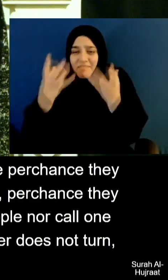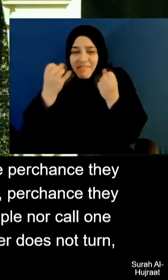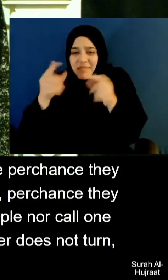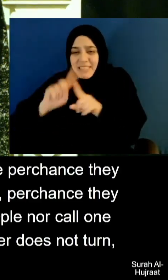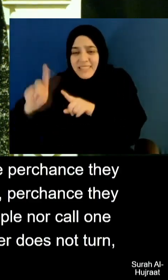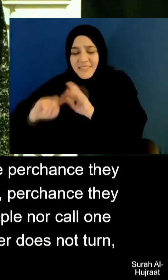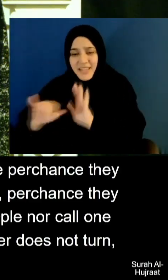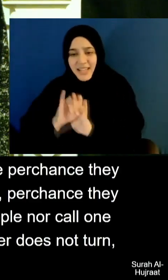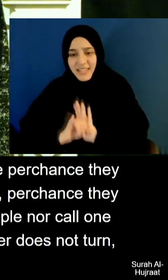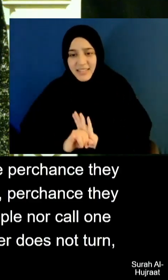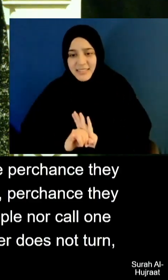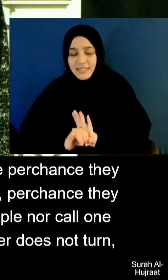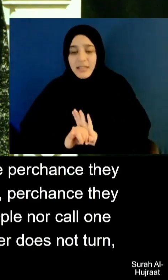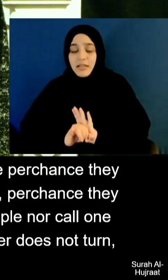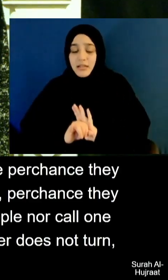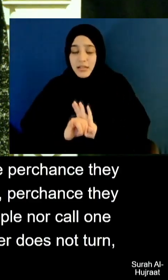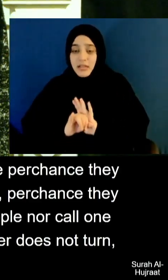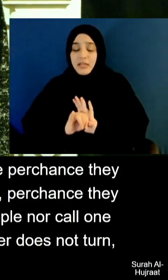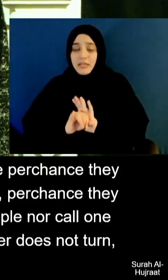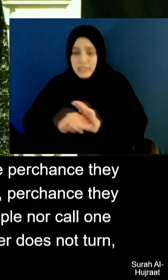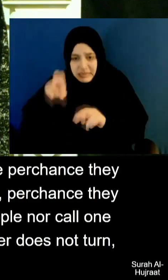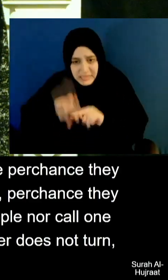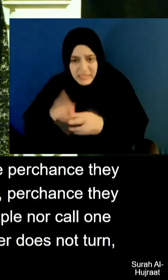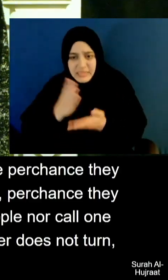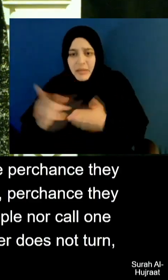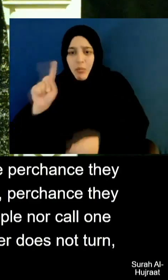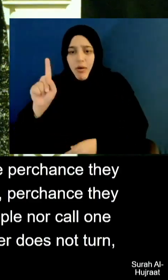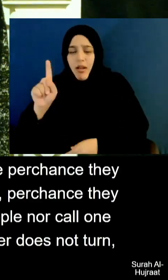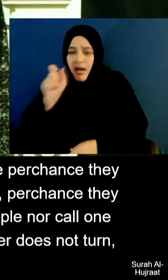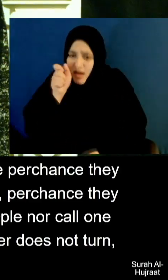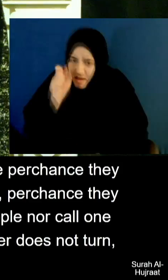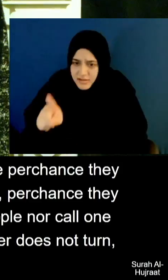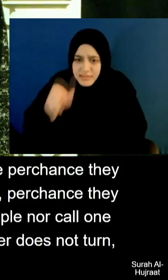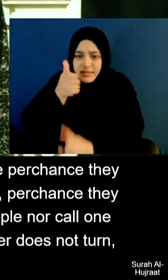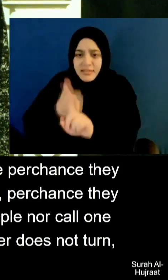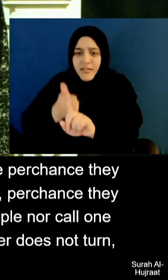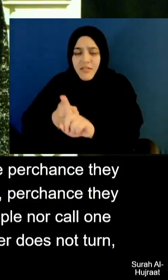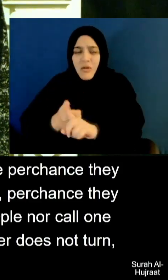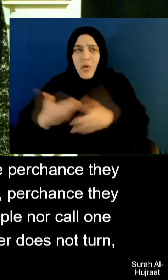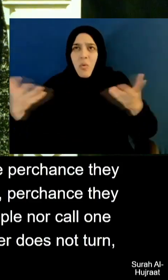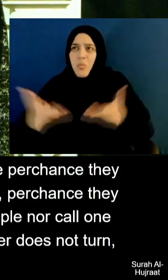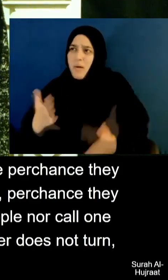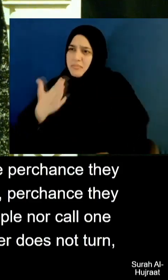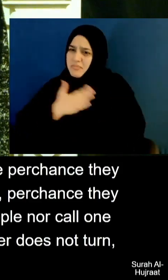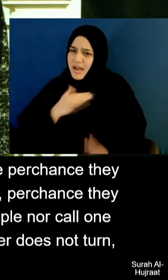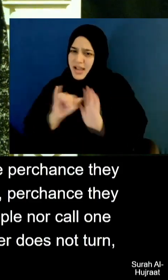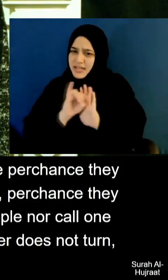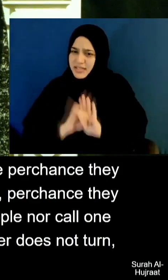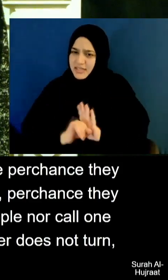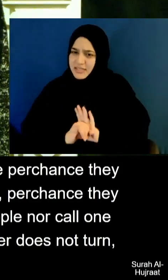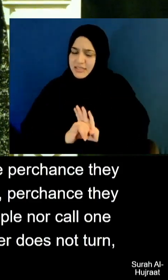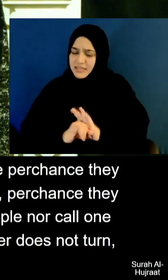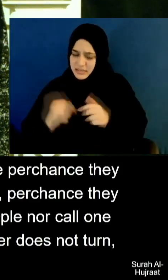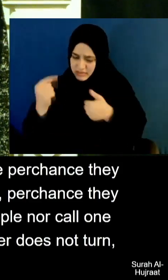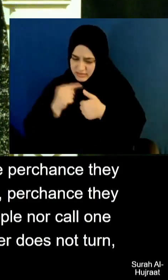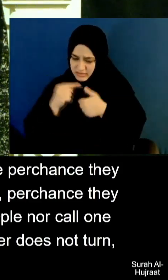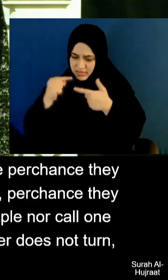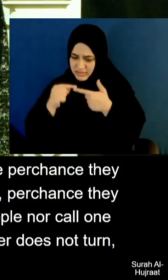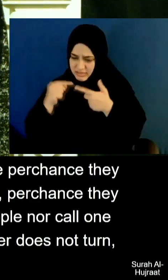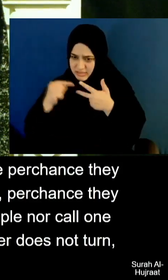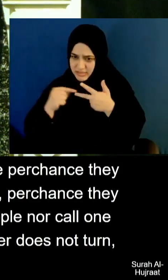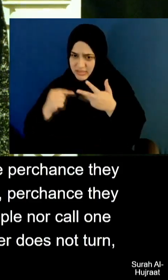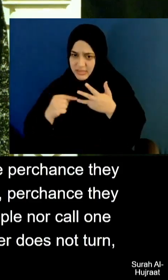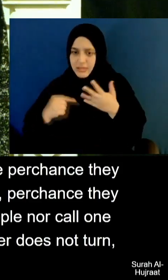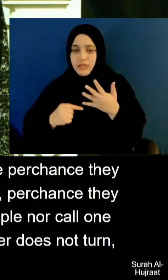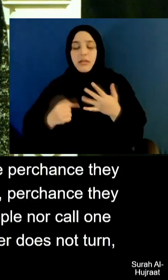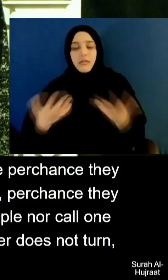somewhere, ask yourselves, what are my identities? Identify those identities. Number two, mu'minin